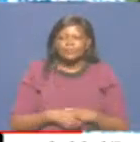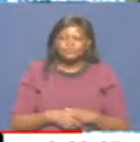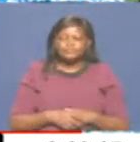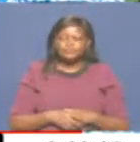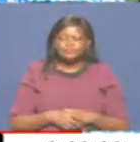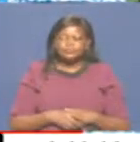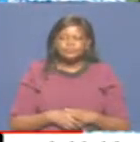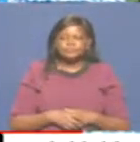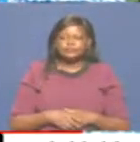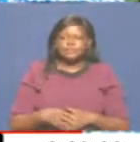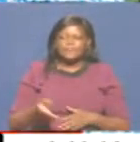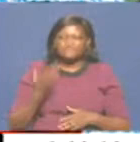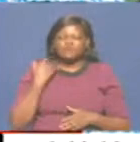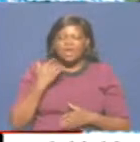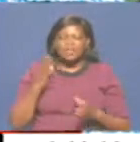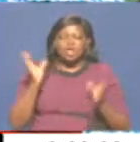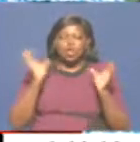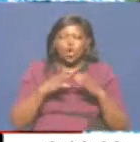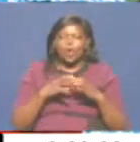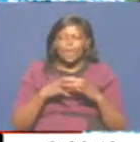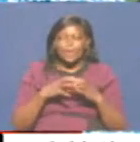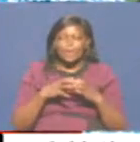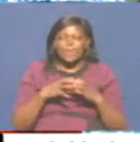There was a clique